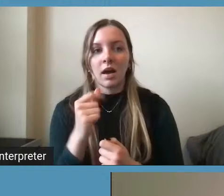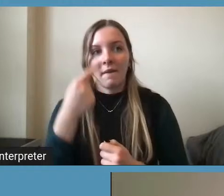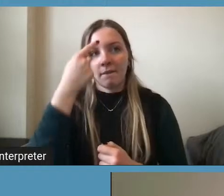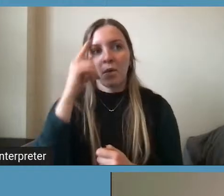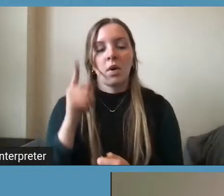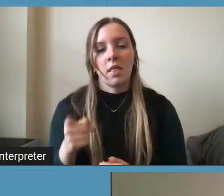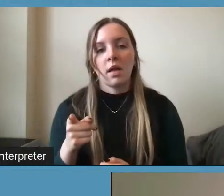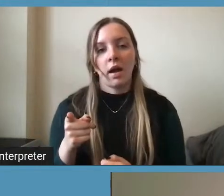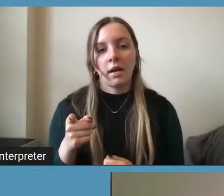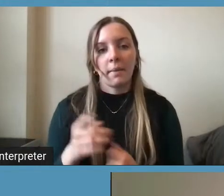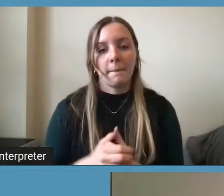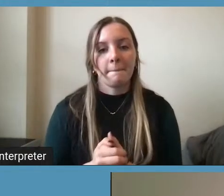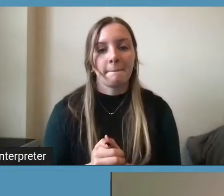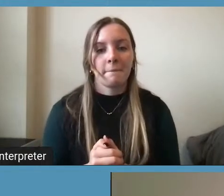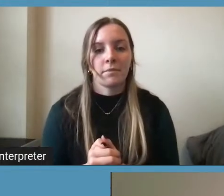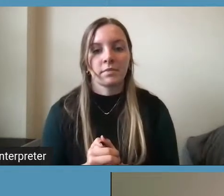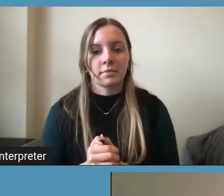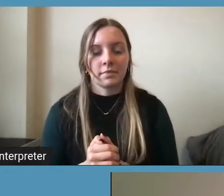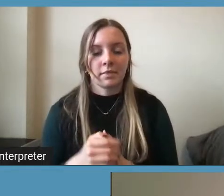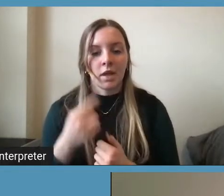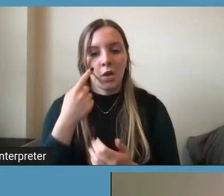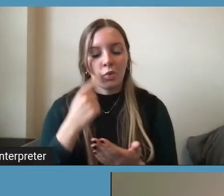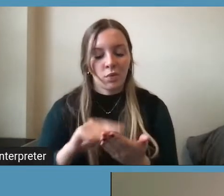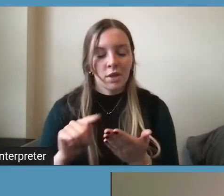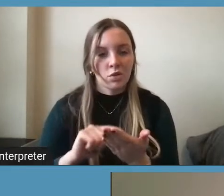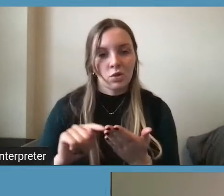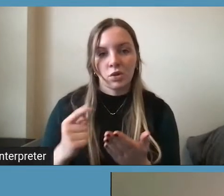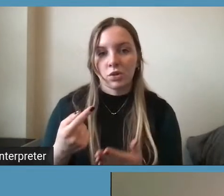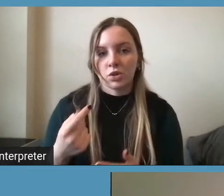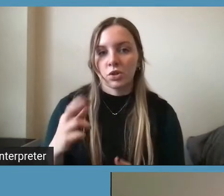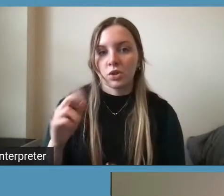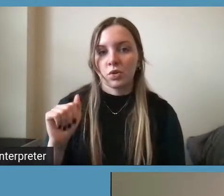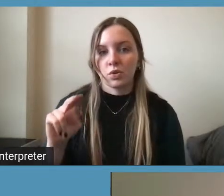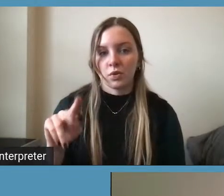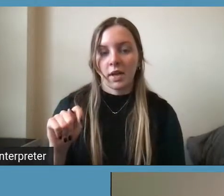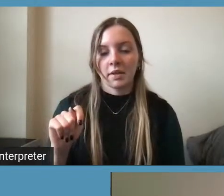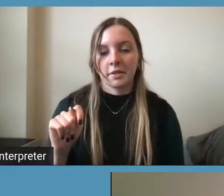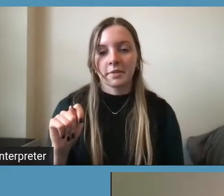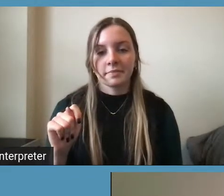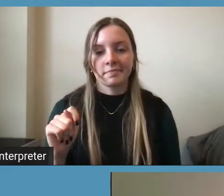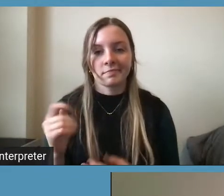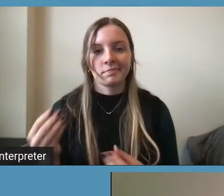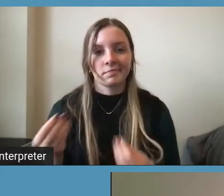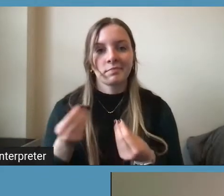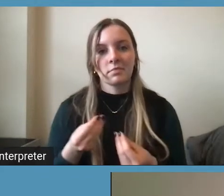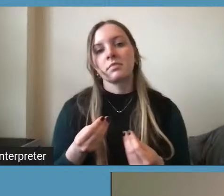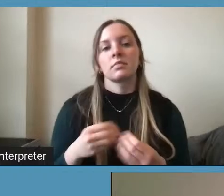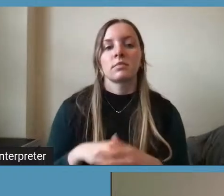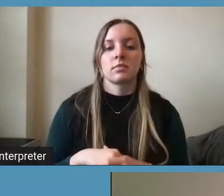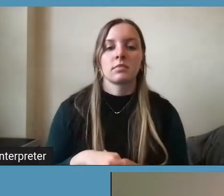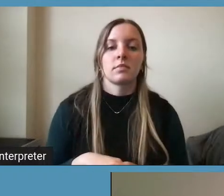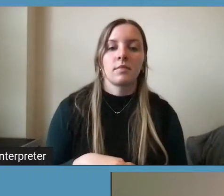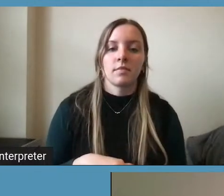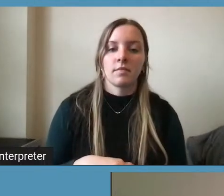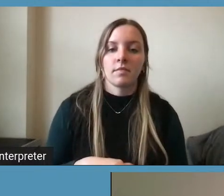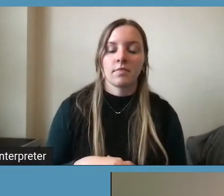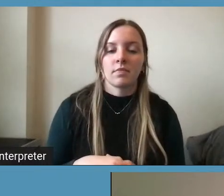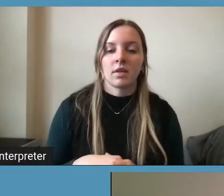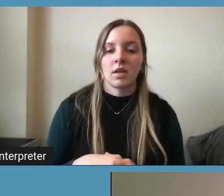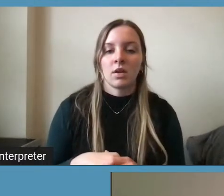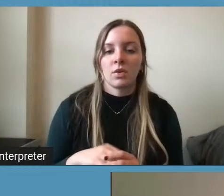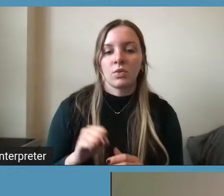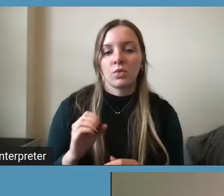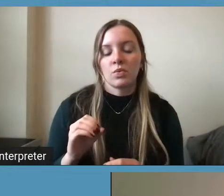project. They got a research grant, and then they paid us to come image it. So I would say, those are some of the trade-offs.